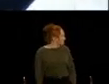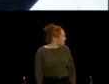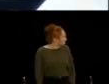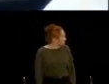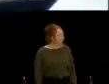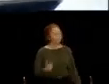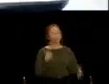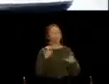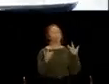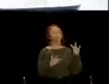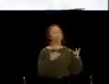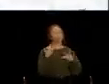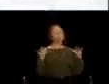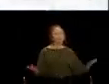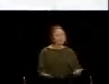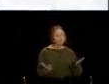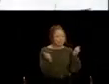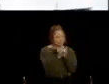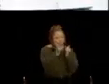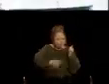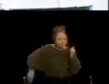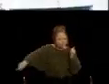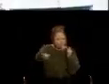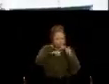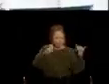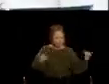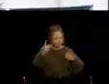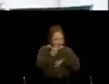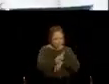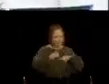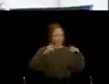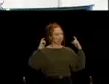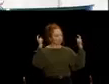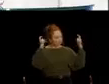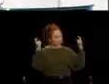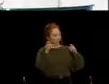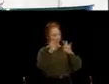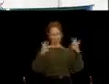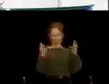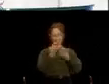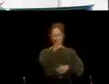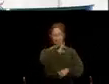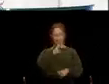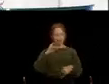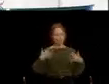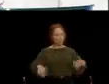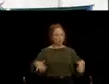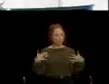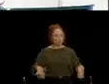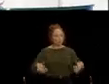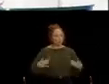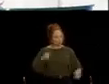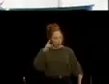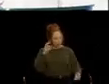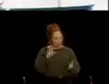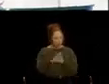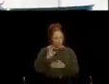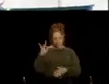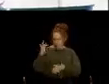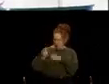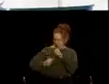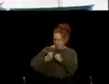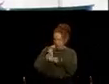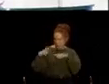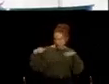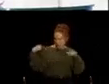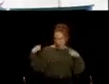I'm so excited to be here with you today, celebrating the Family Cafe. I mean, can you believe it? 25 years.